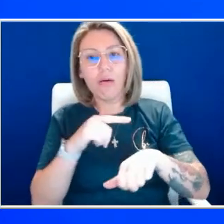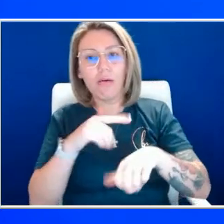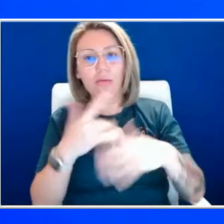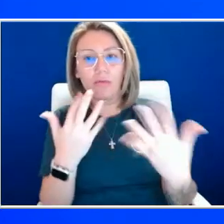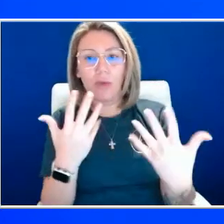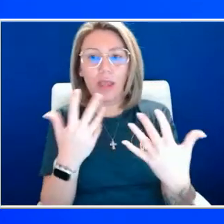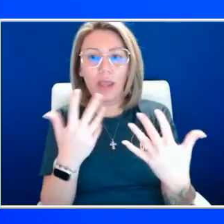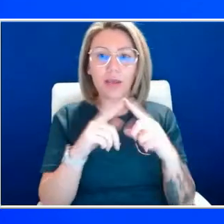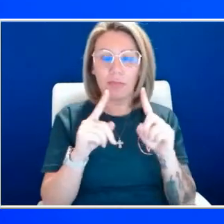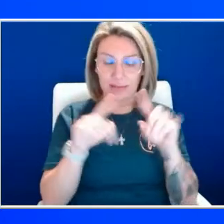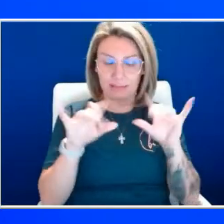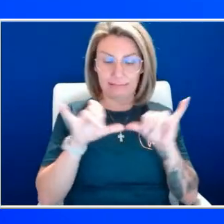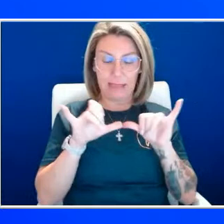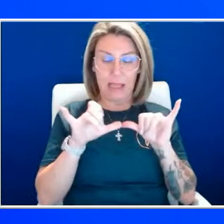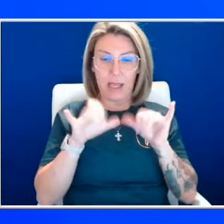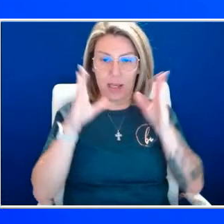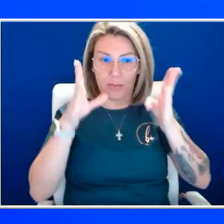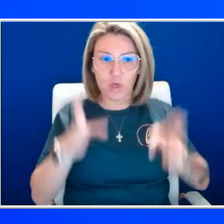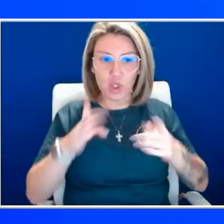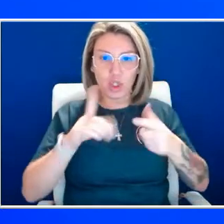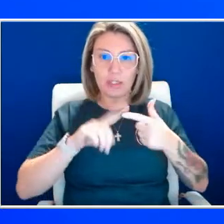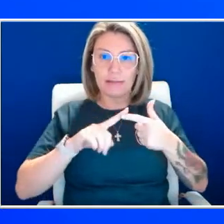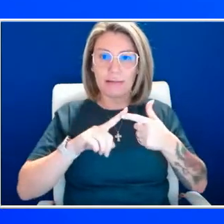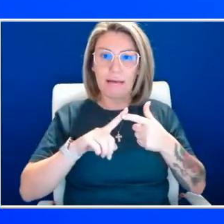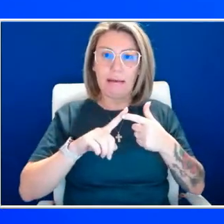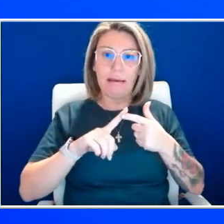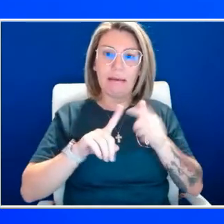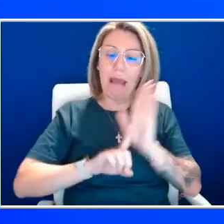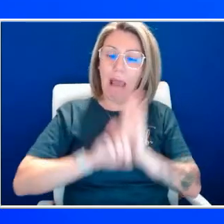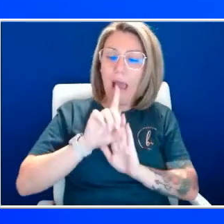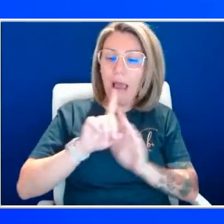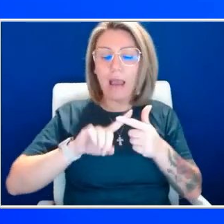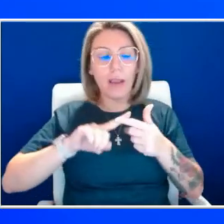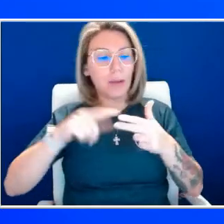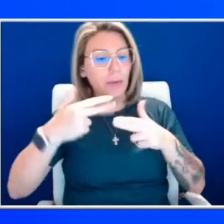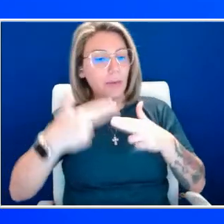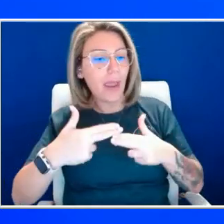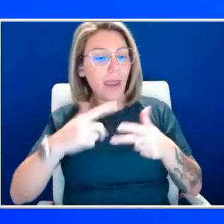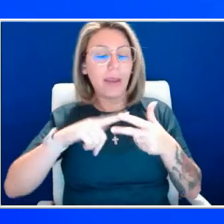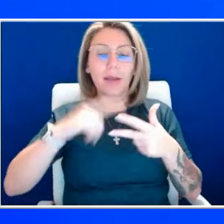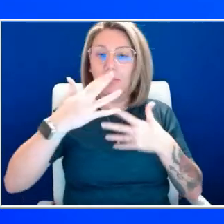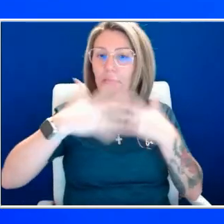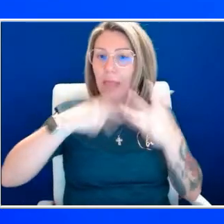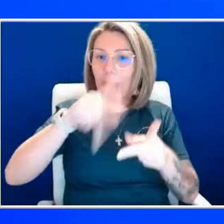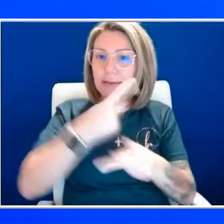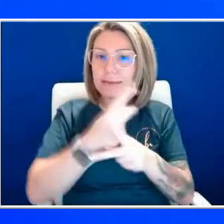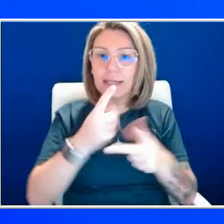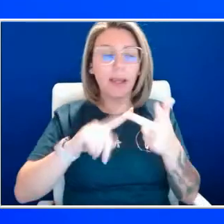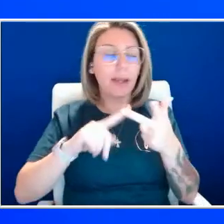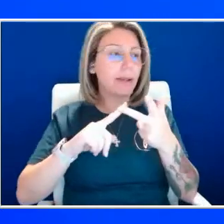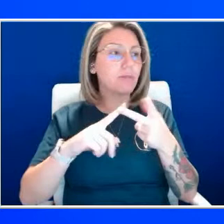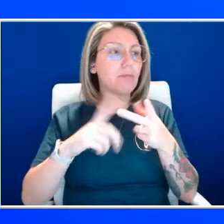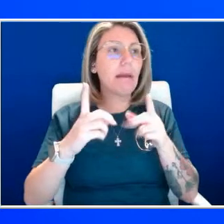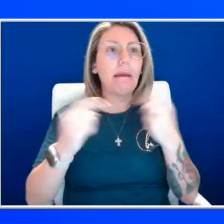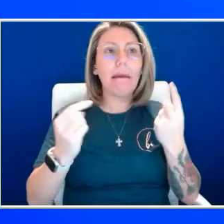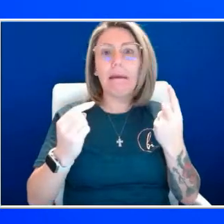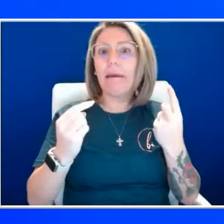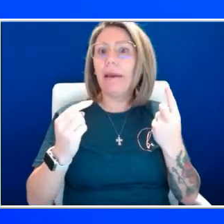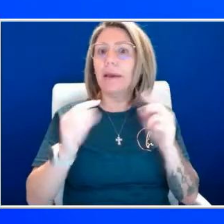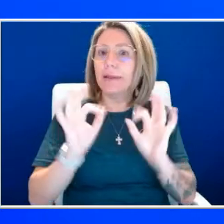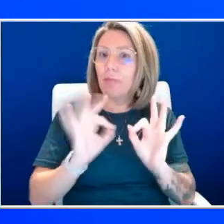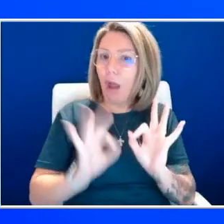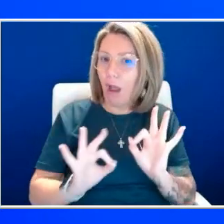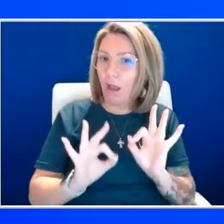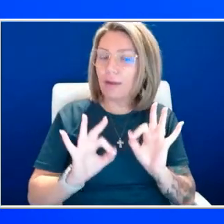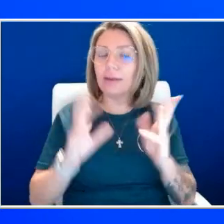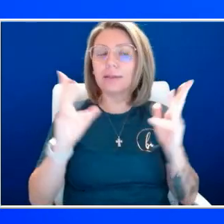person, weight, height, weight, blood type, antibodies, and we also look at through